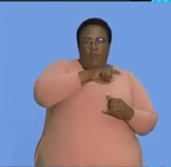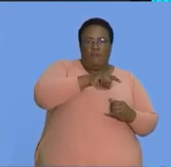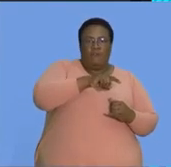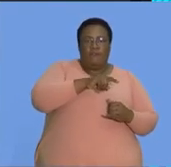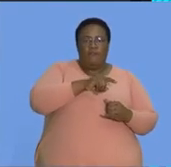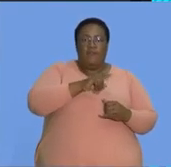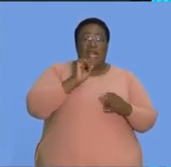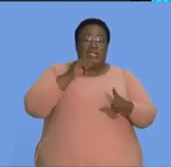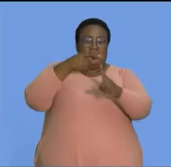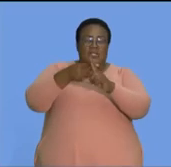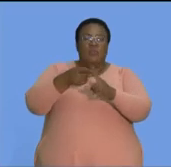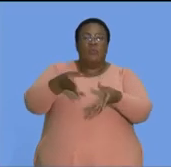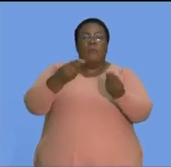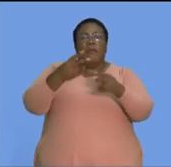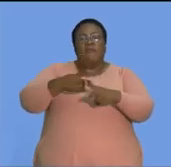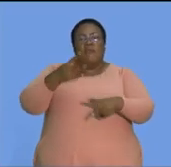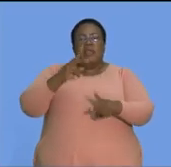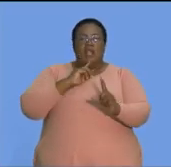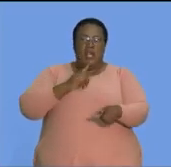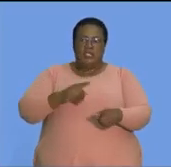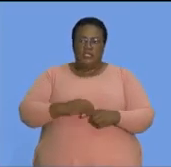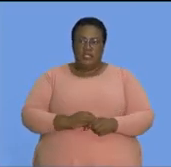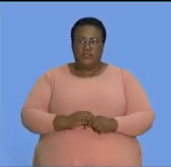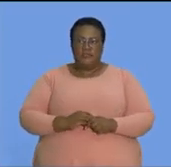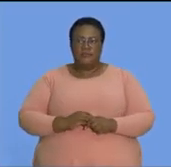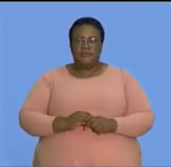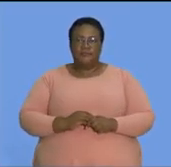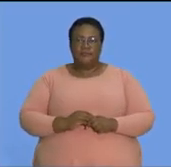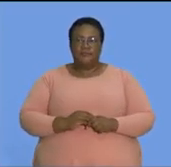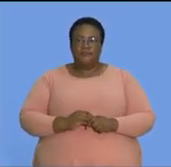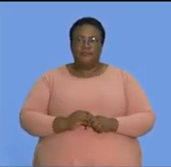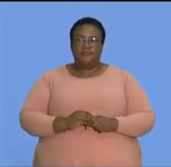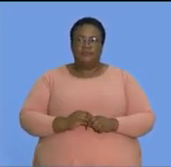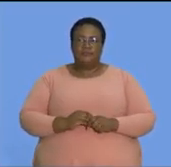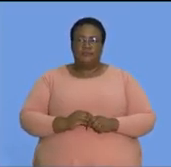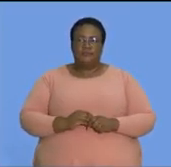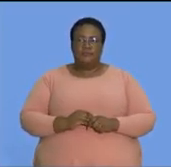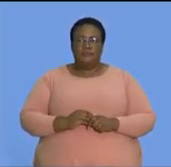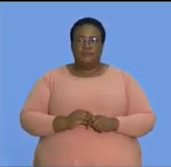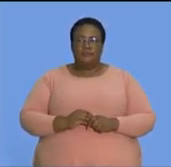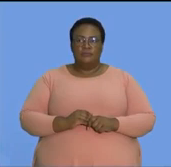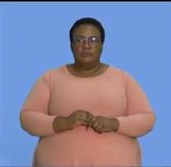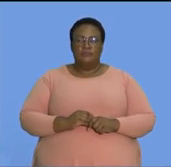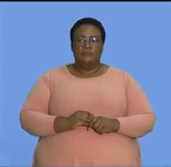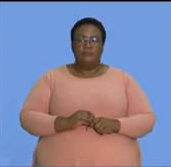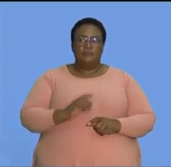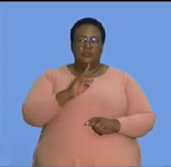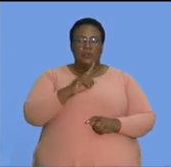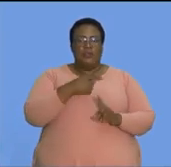final answer. Now, I'm just going to divide with the whole bracket as is. So that's 1